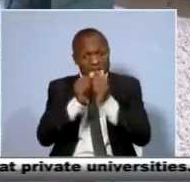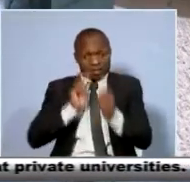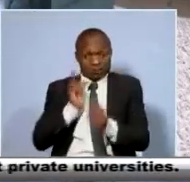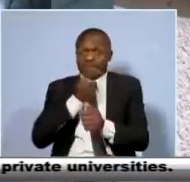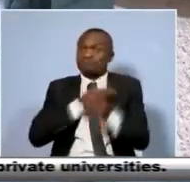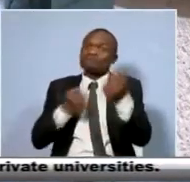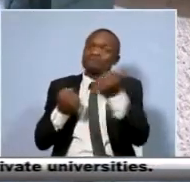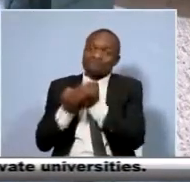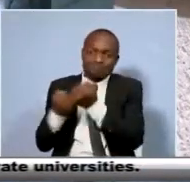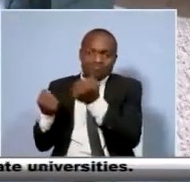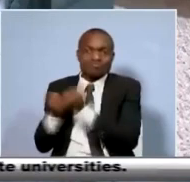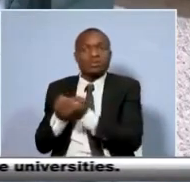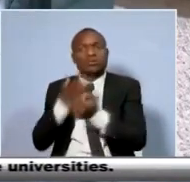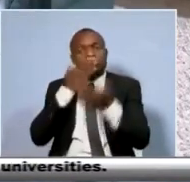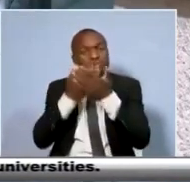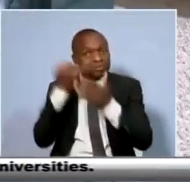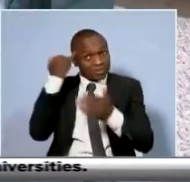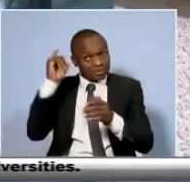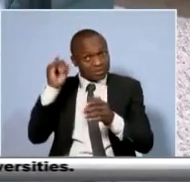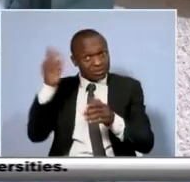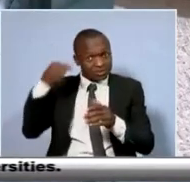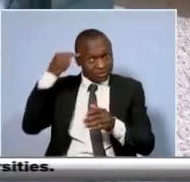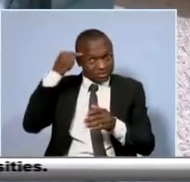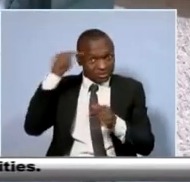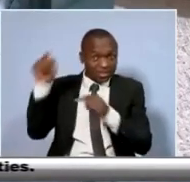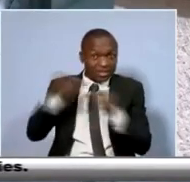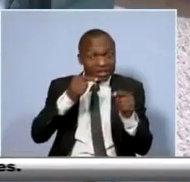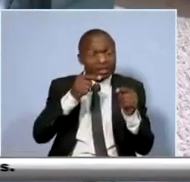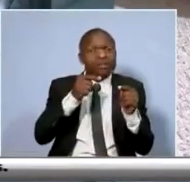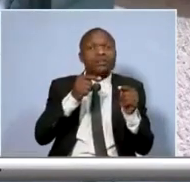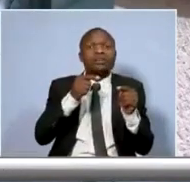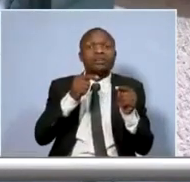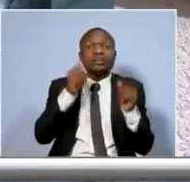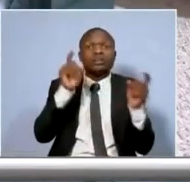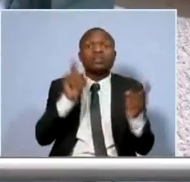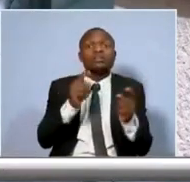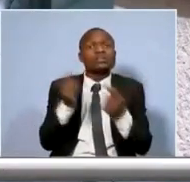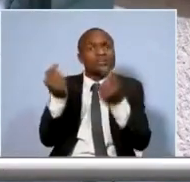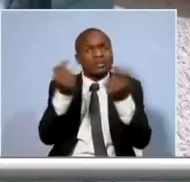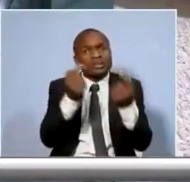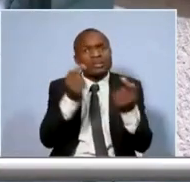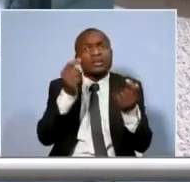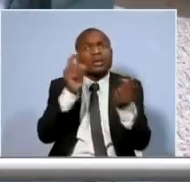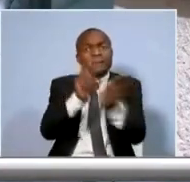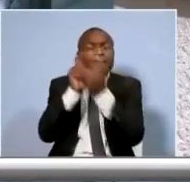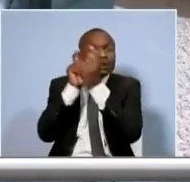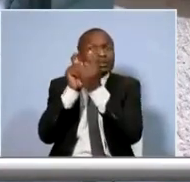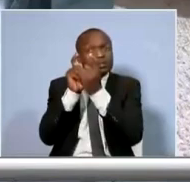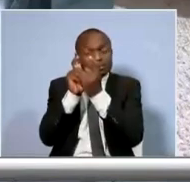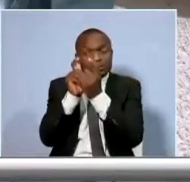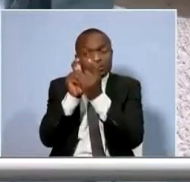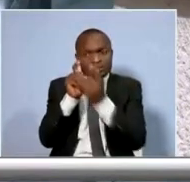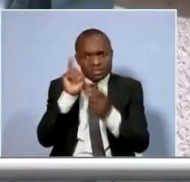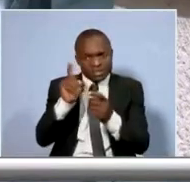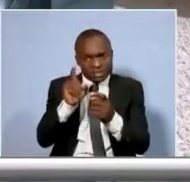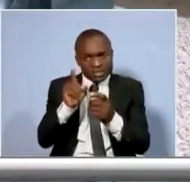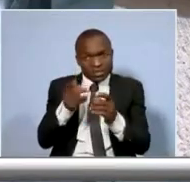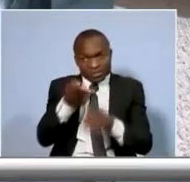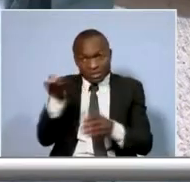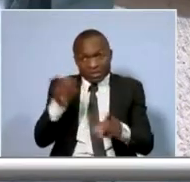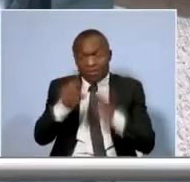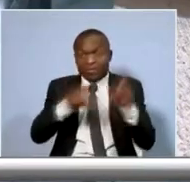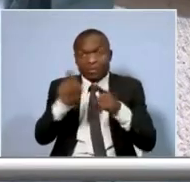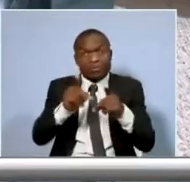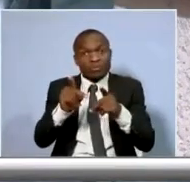that intervention from government, comes with it the consequence of having these people to graduate and go to